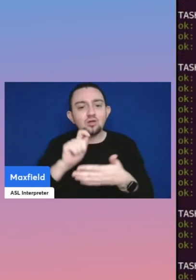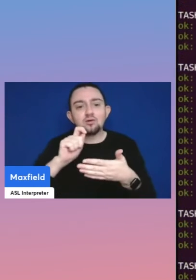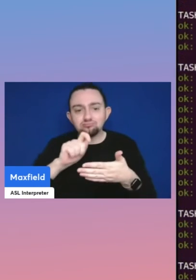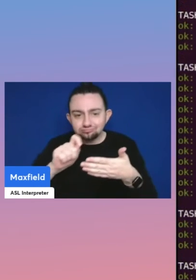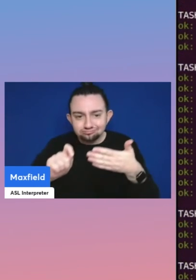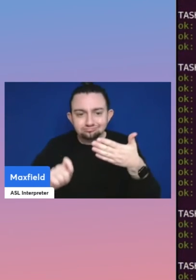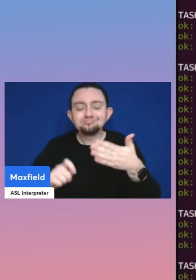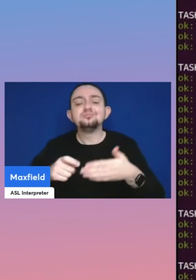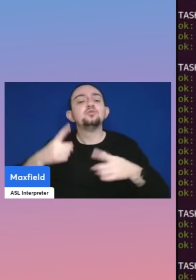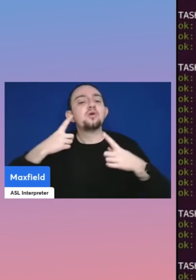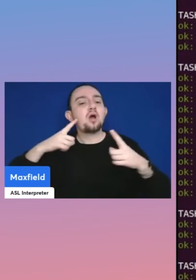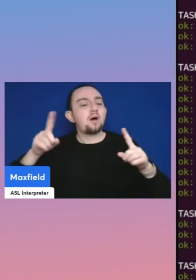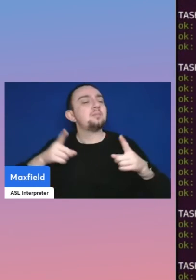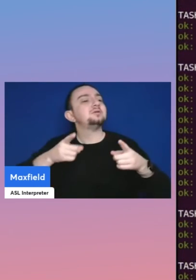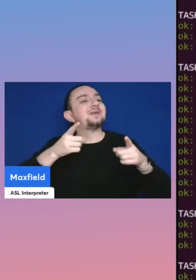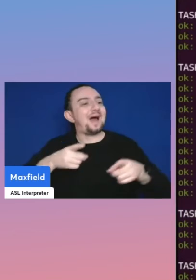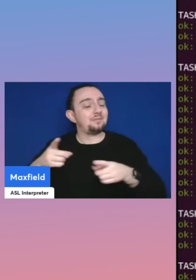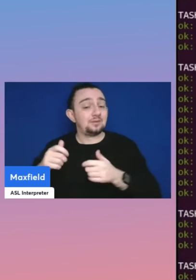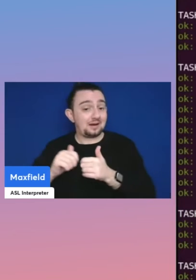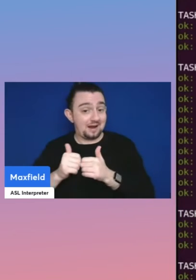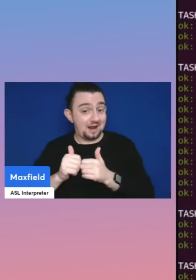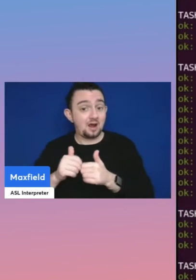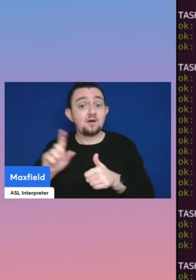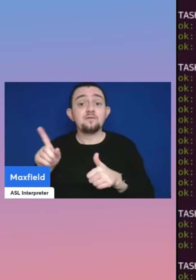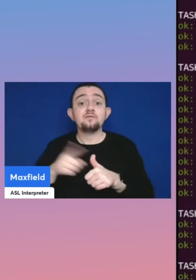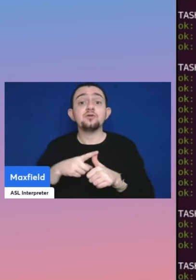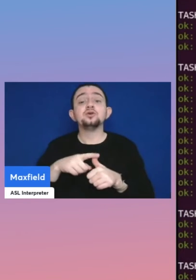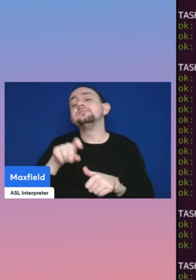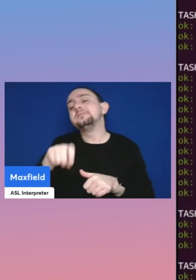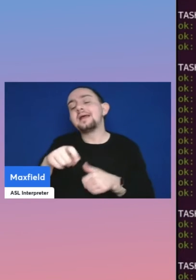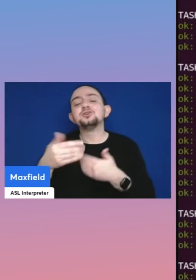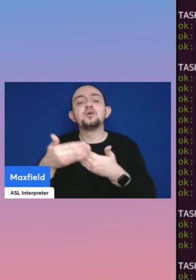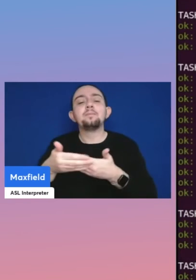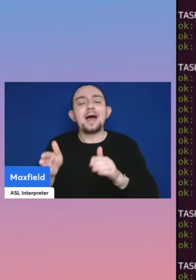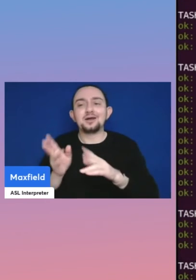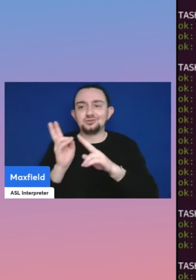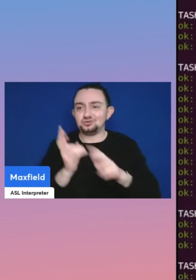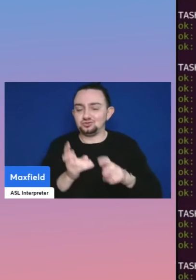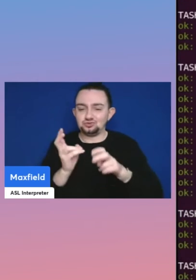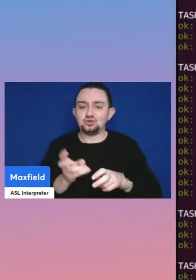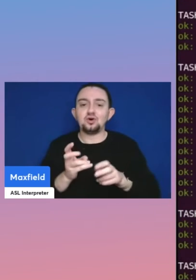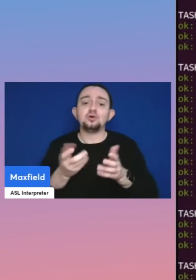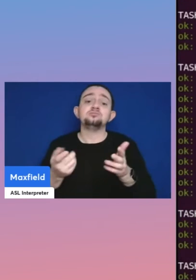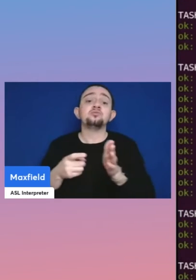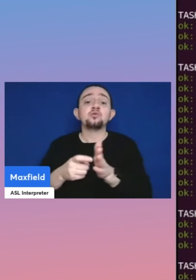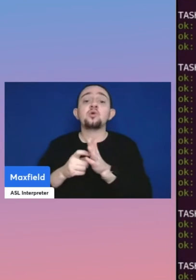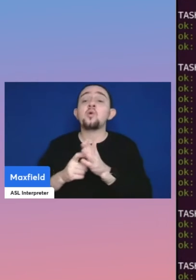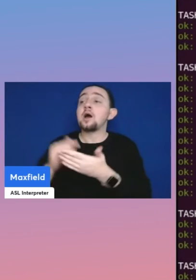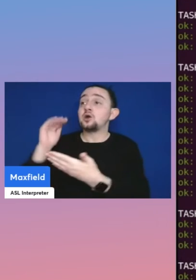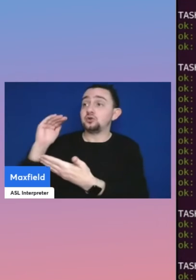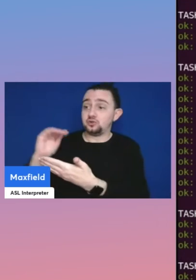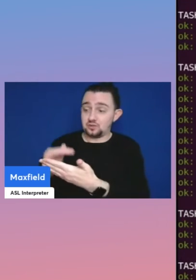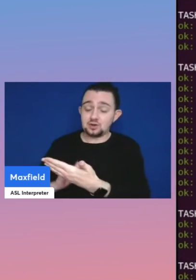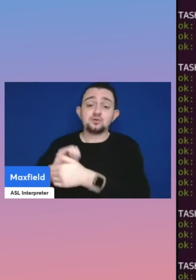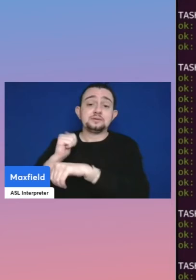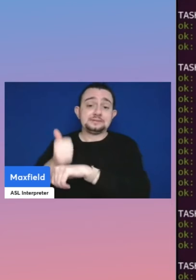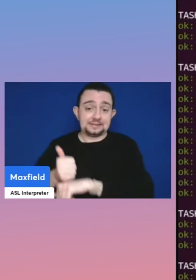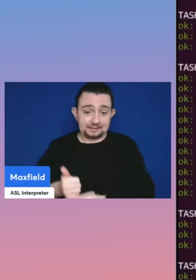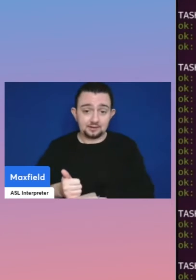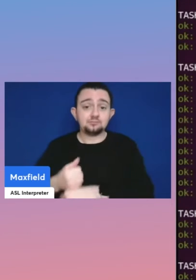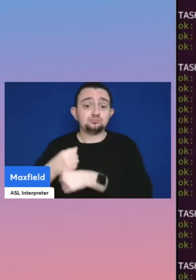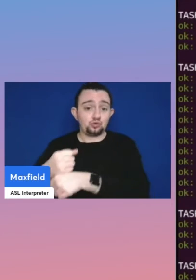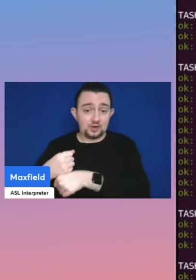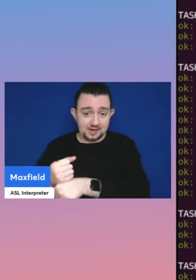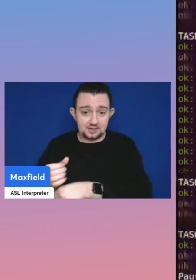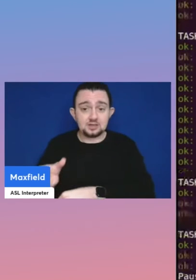these. Firstly, the necessary packages are installed, the required directories are created, the Vault configuration file is